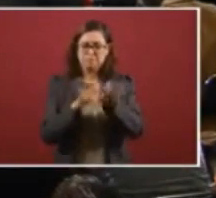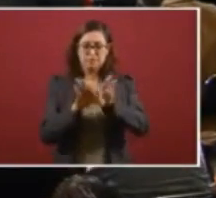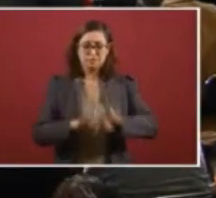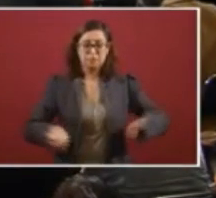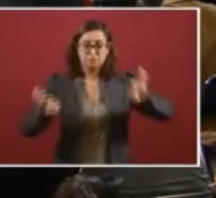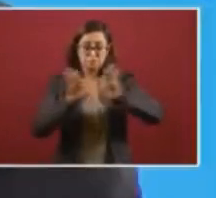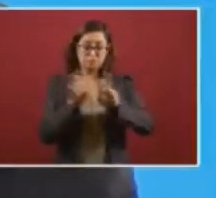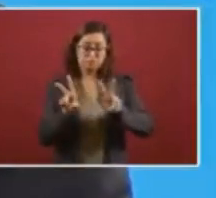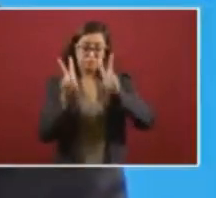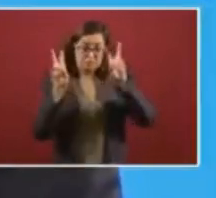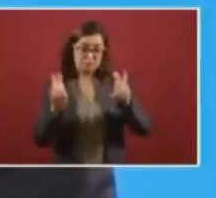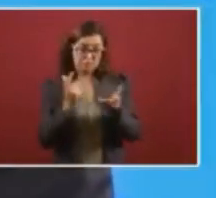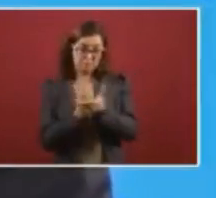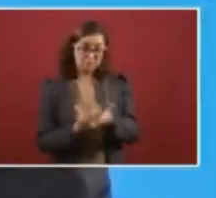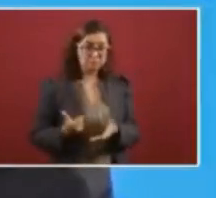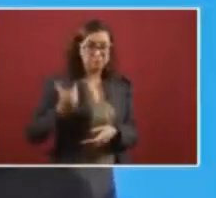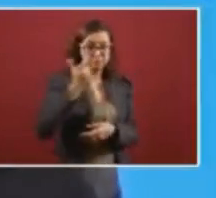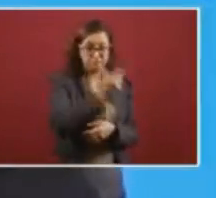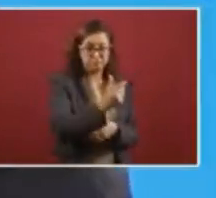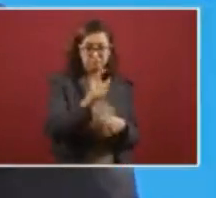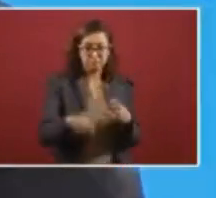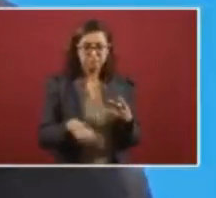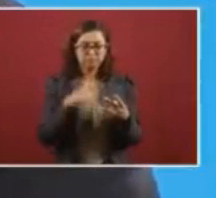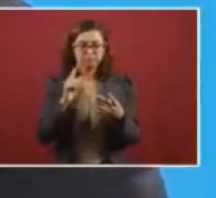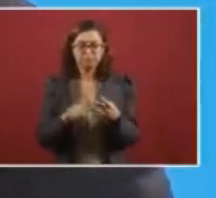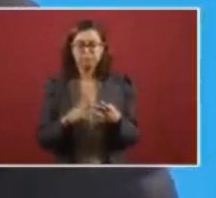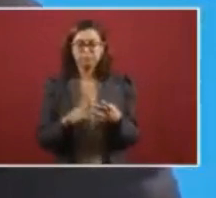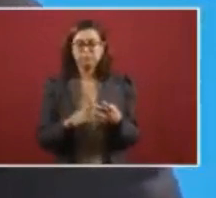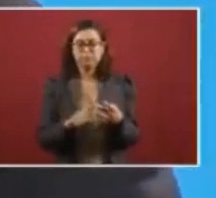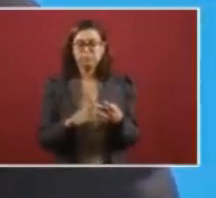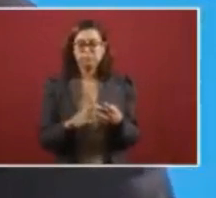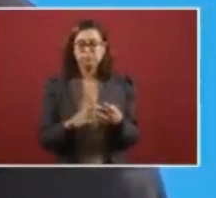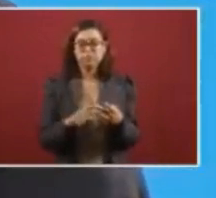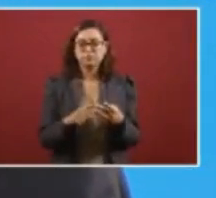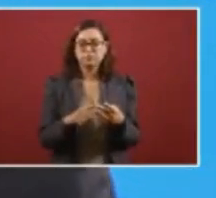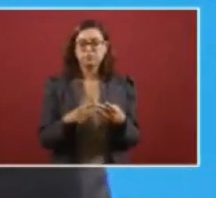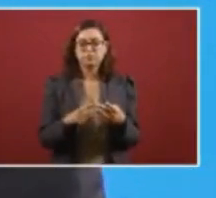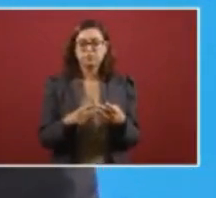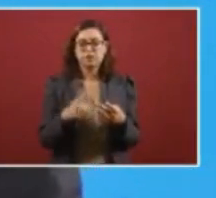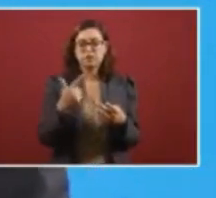And this was the central point of the negotiation.